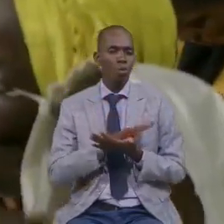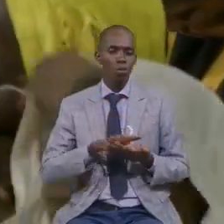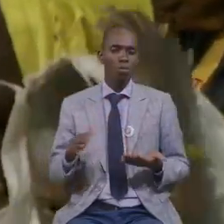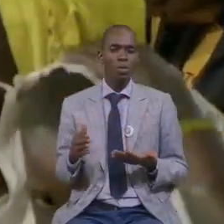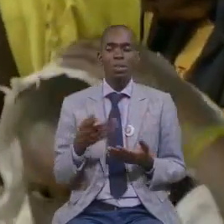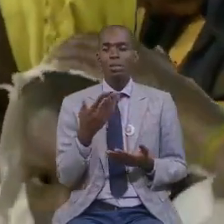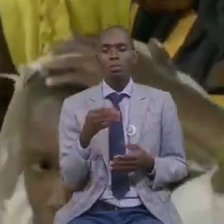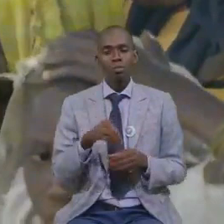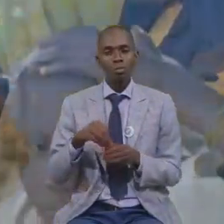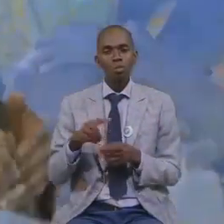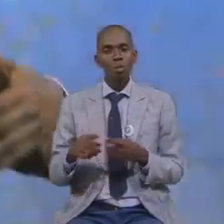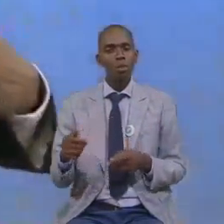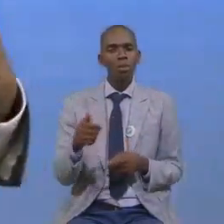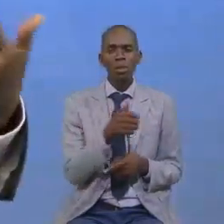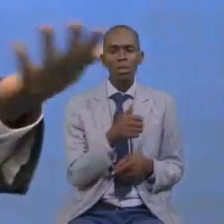to themselves